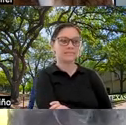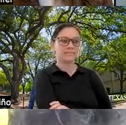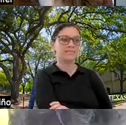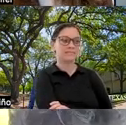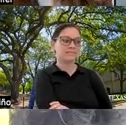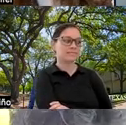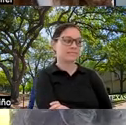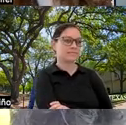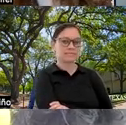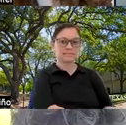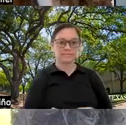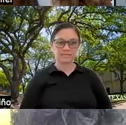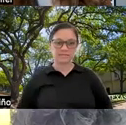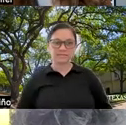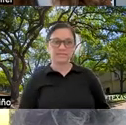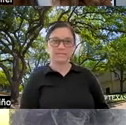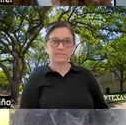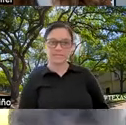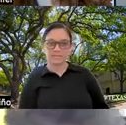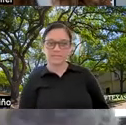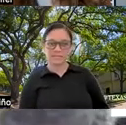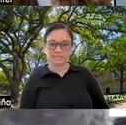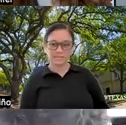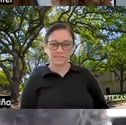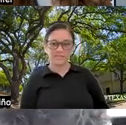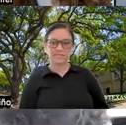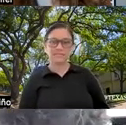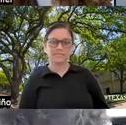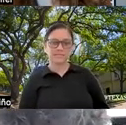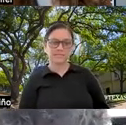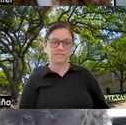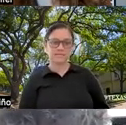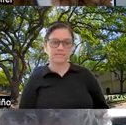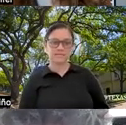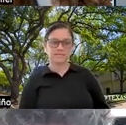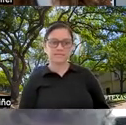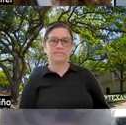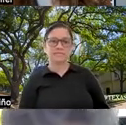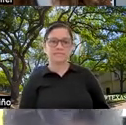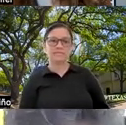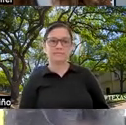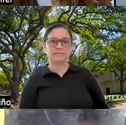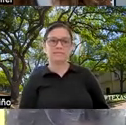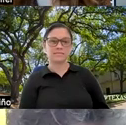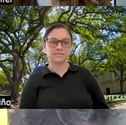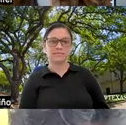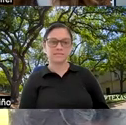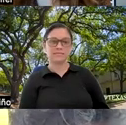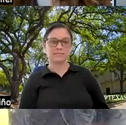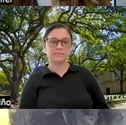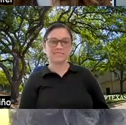in August when we all come in person. And then I also want to mention we have meeting observers. Welcome. Thank you for